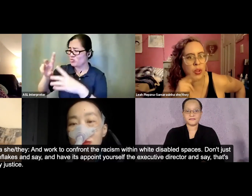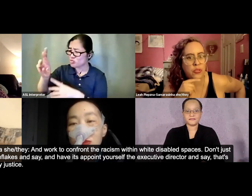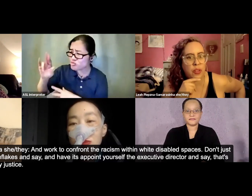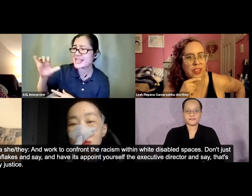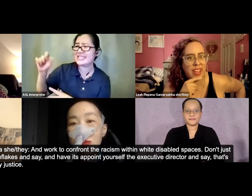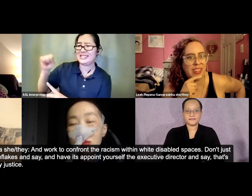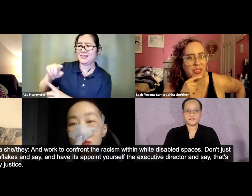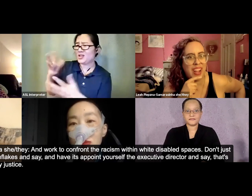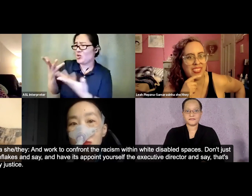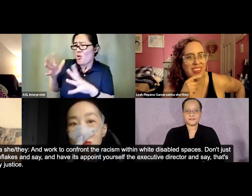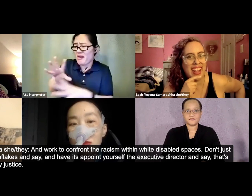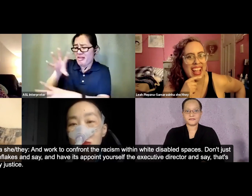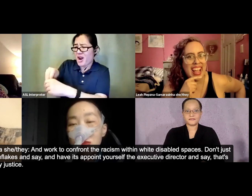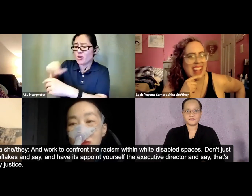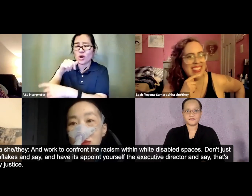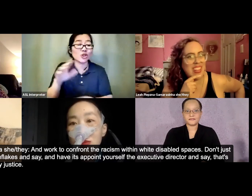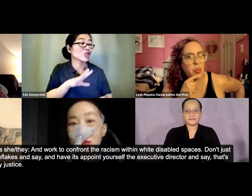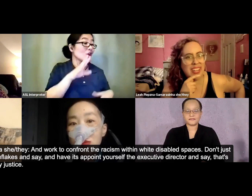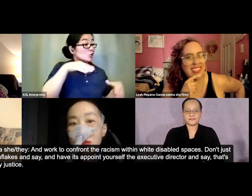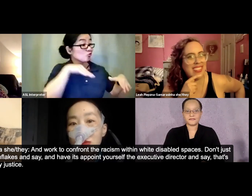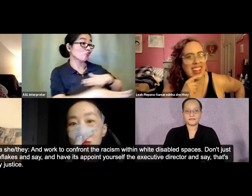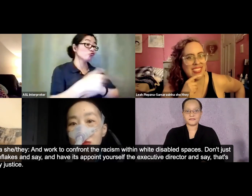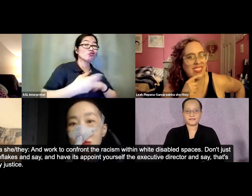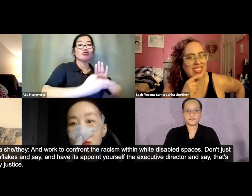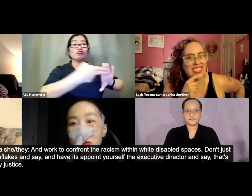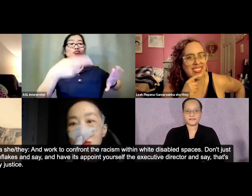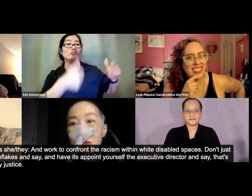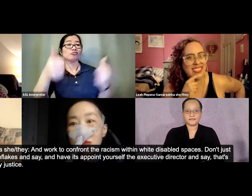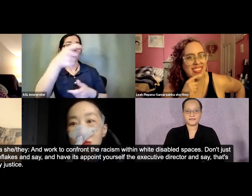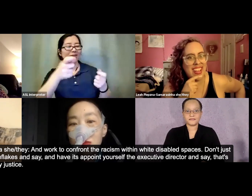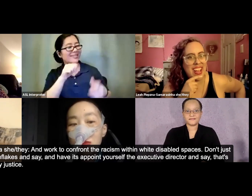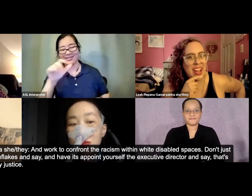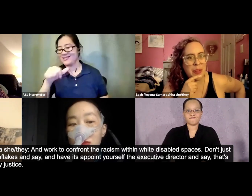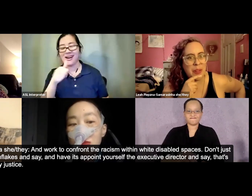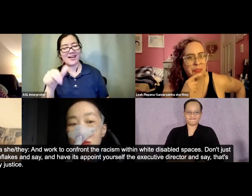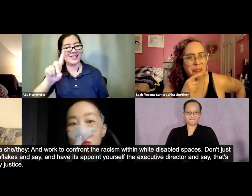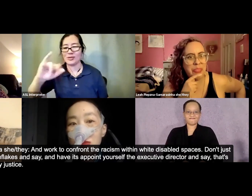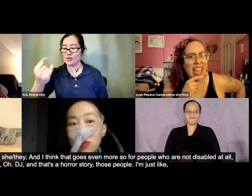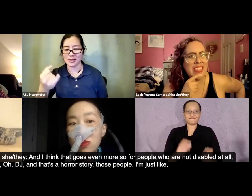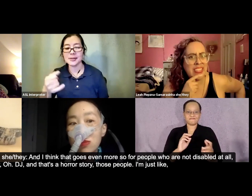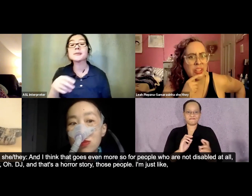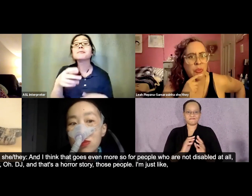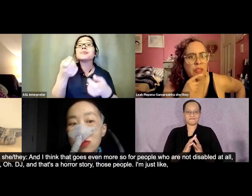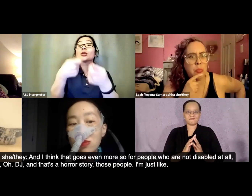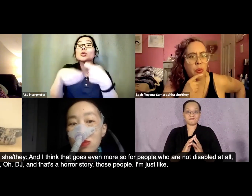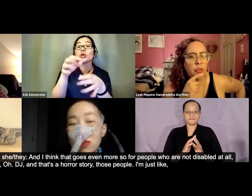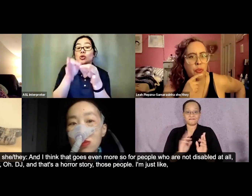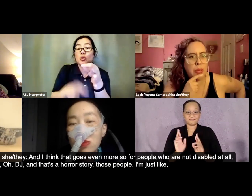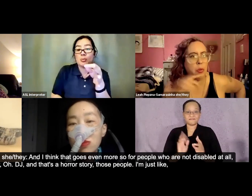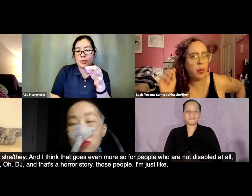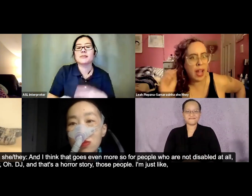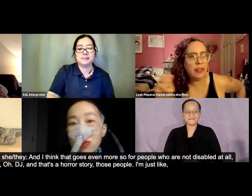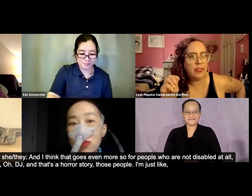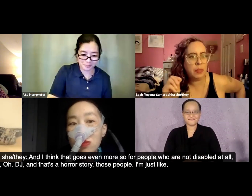point yourself the executive director and say that's what it is. That's not disability justice. And I think that goes even more so for